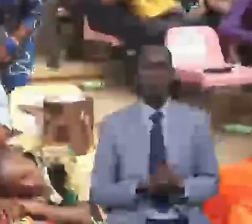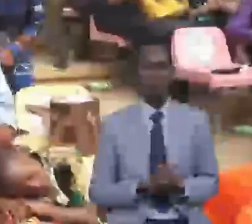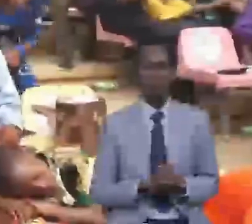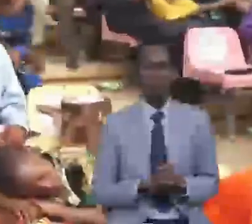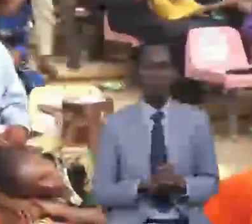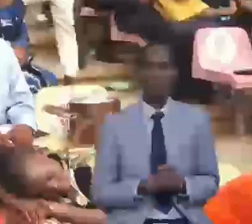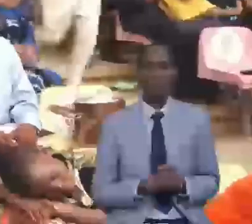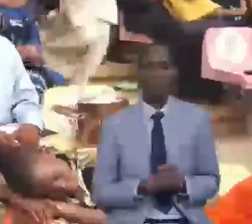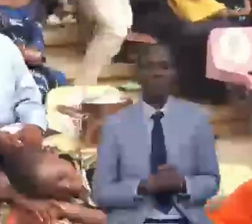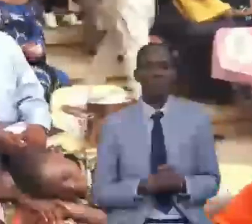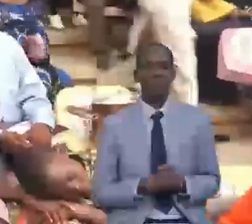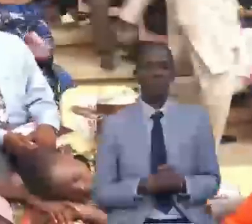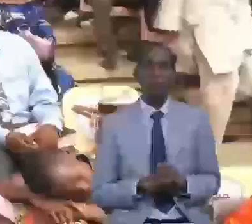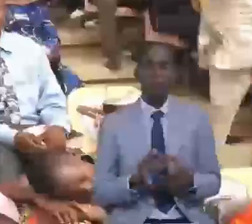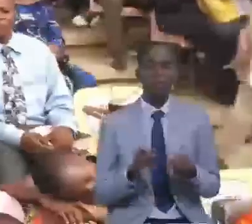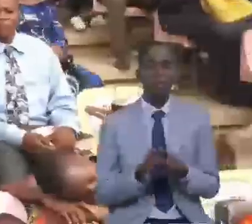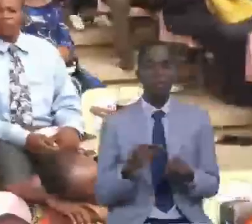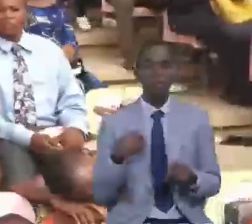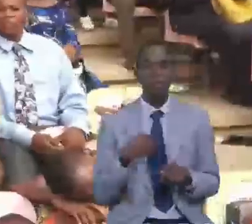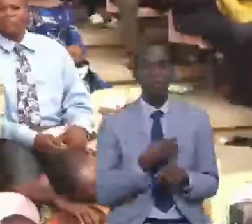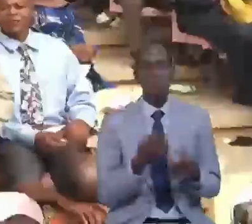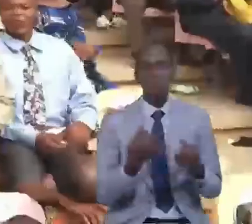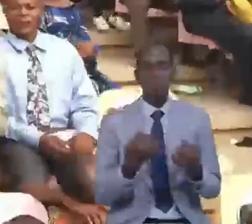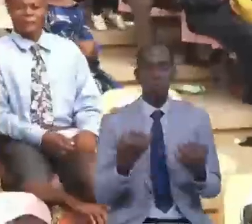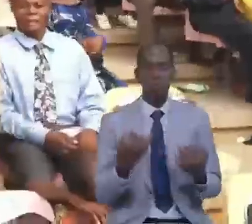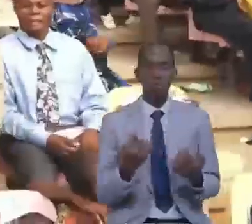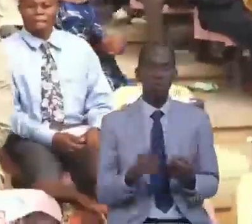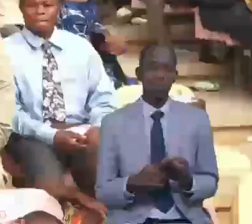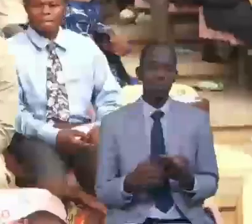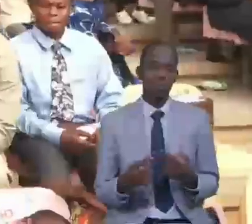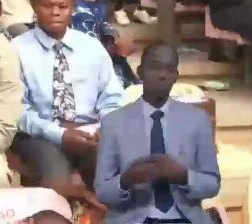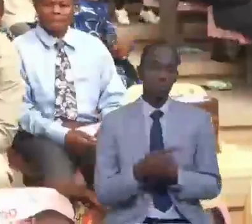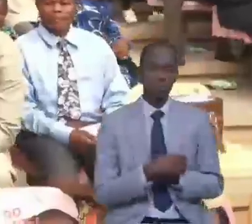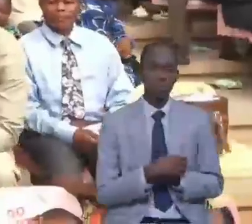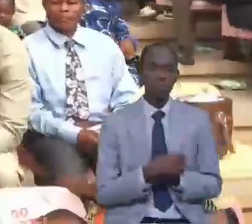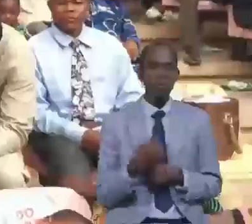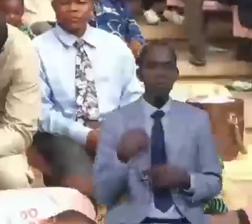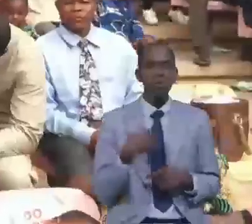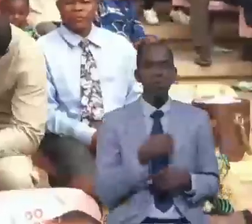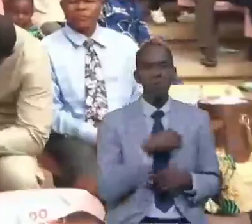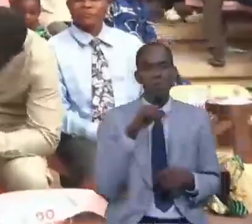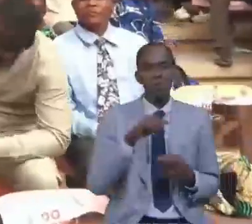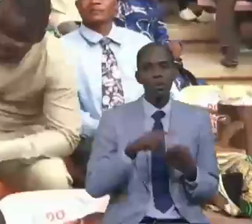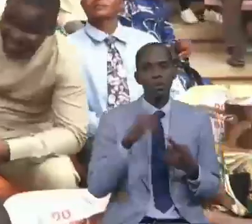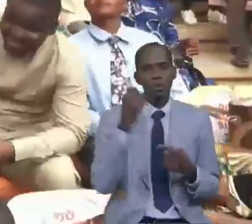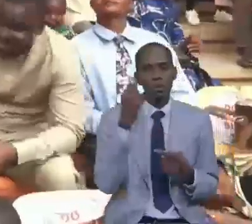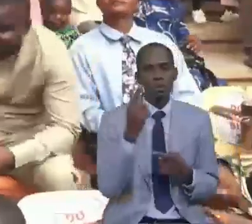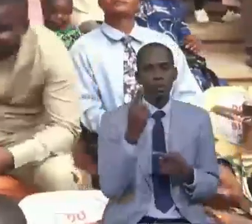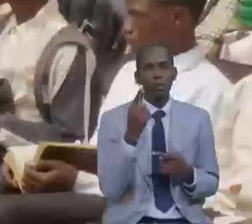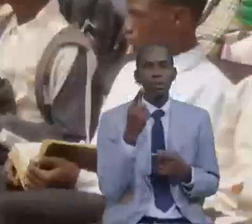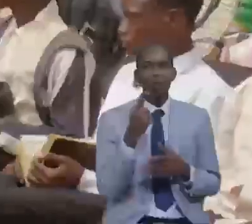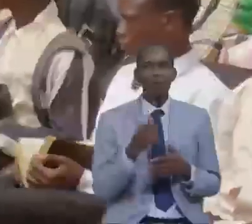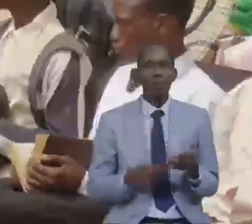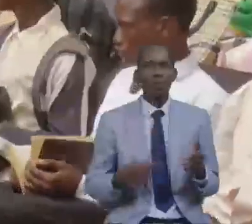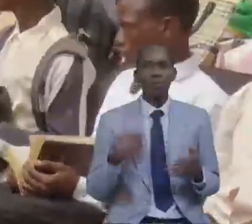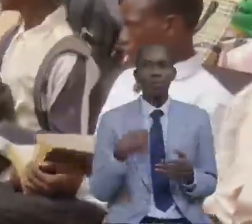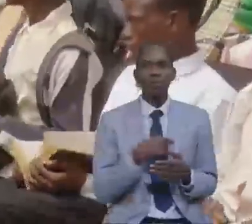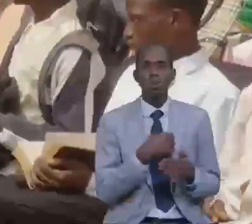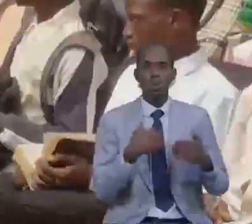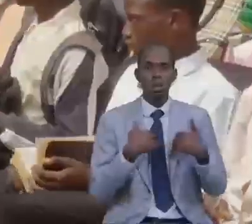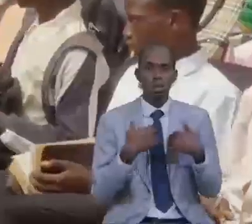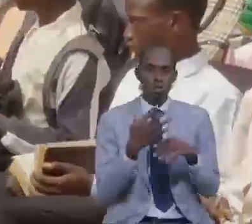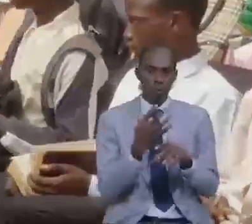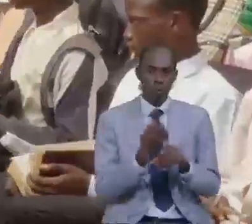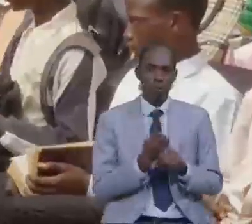what we have got already so that we'll be able to make use of the knowledge